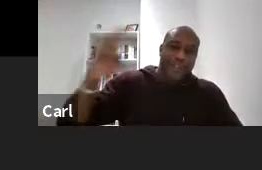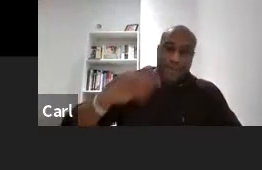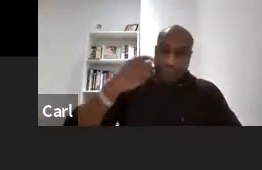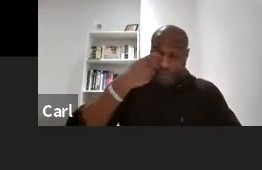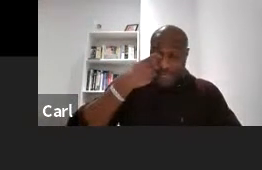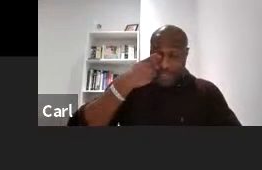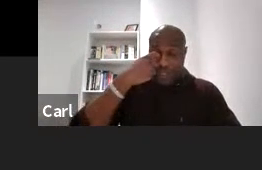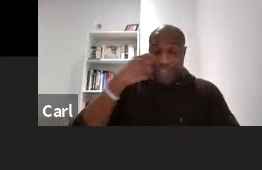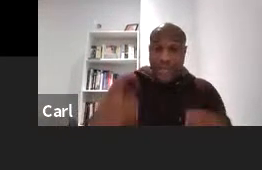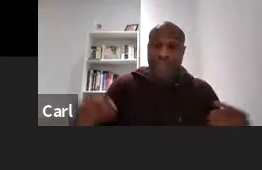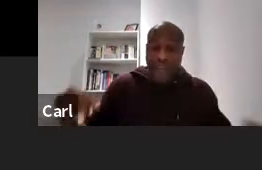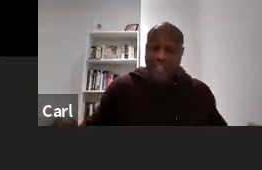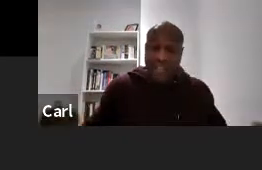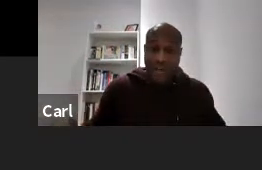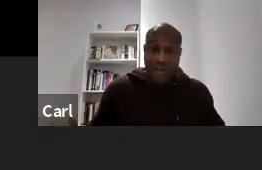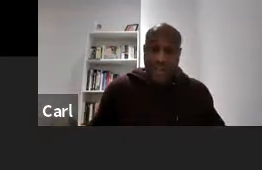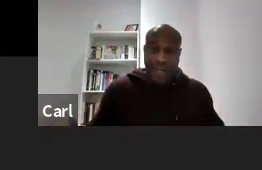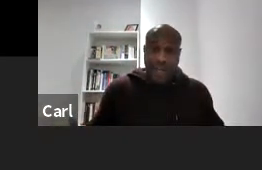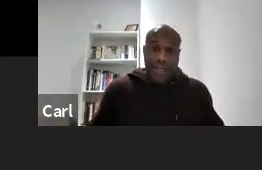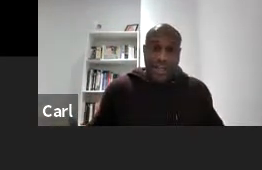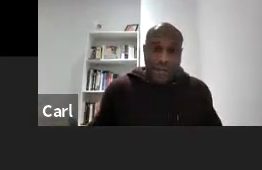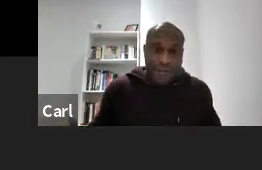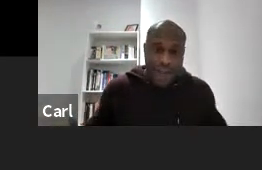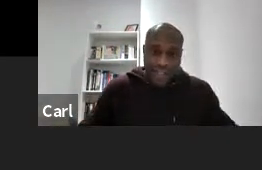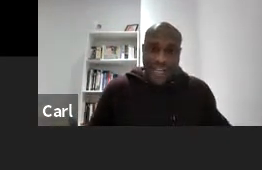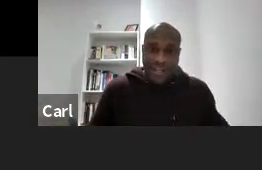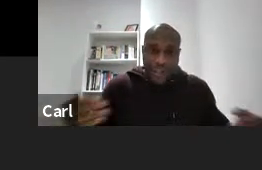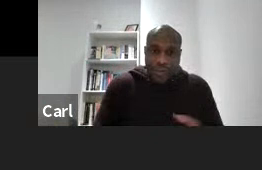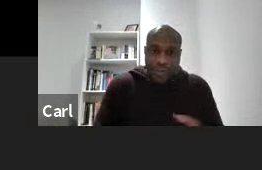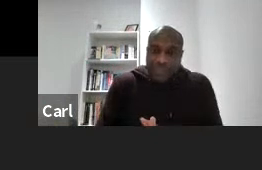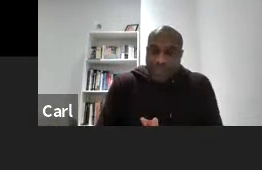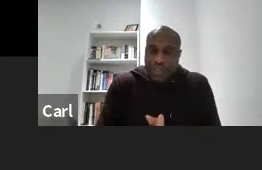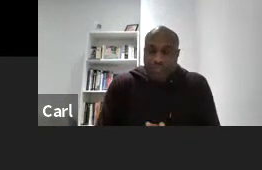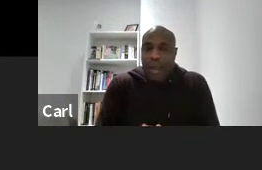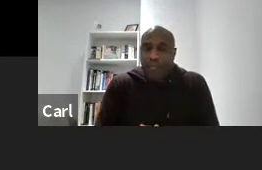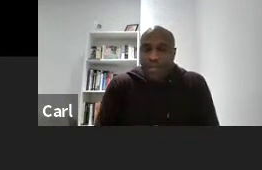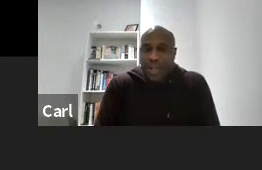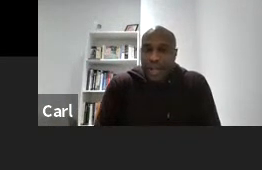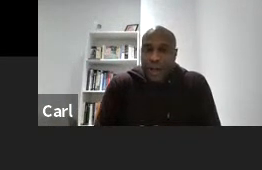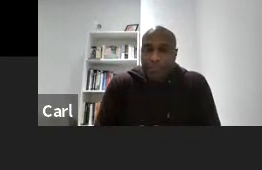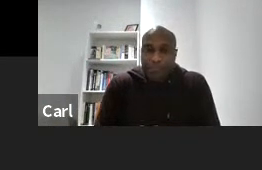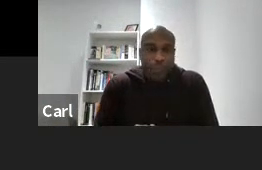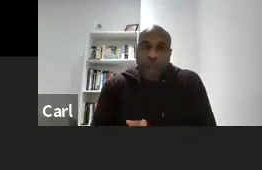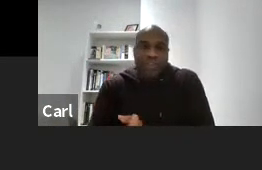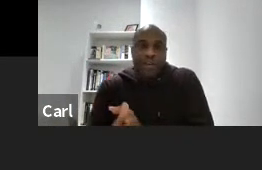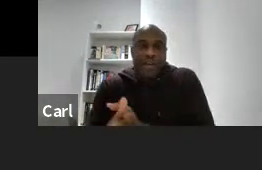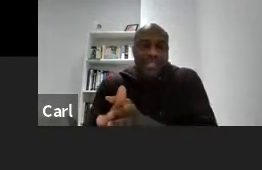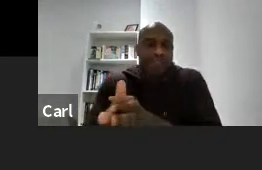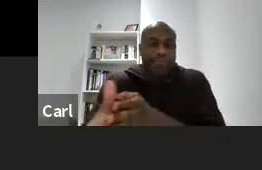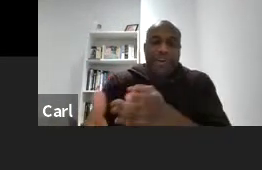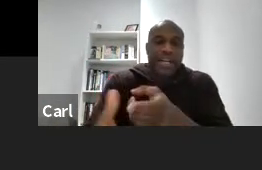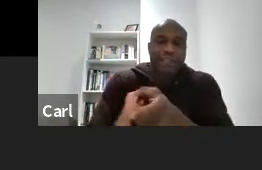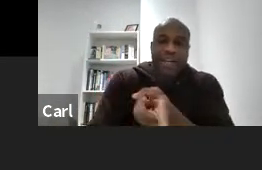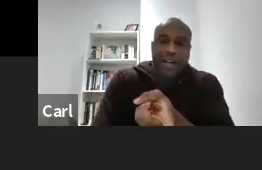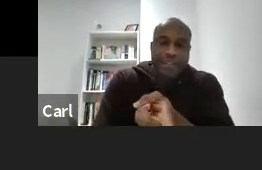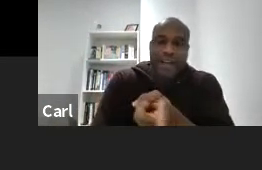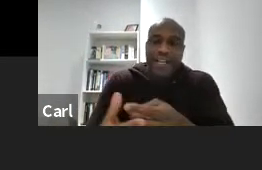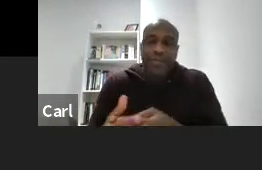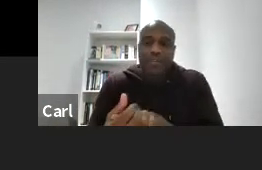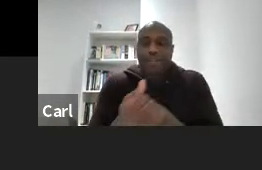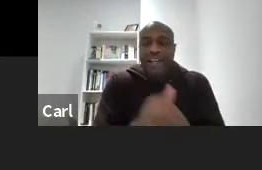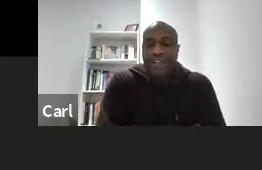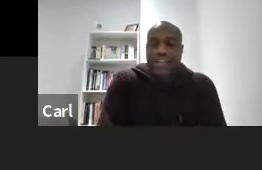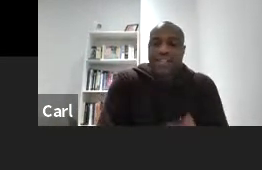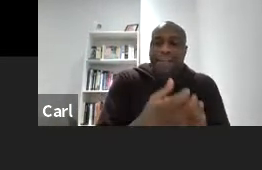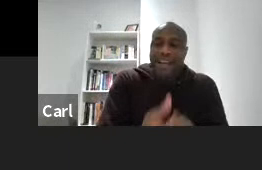into your development process so that you can then start to, you know, validate your assumptions around whether it's providing the right kind of